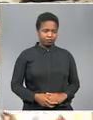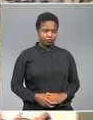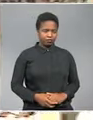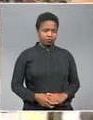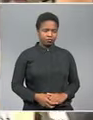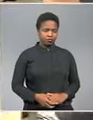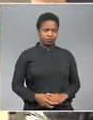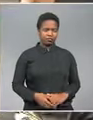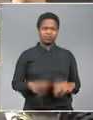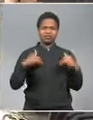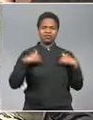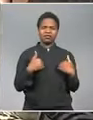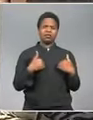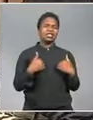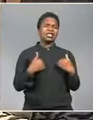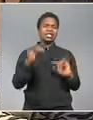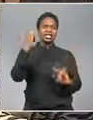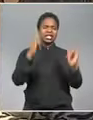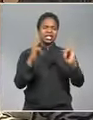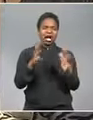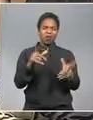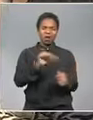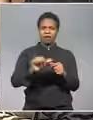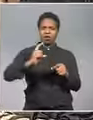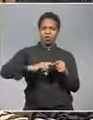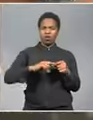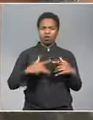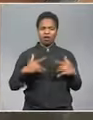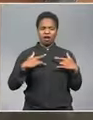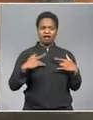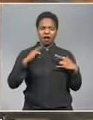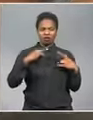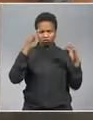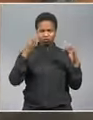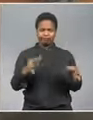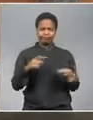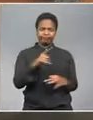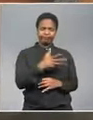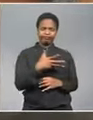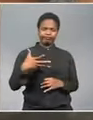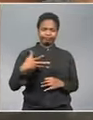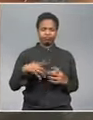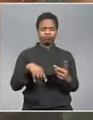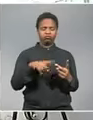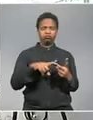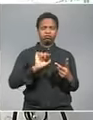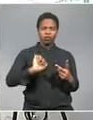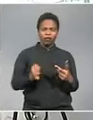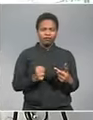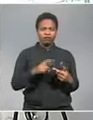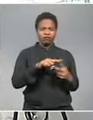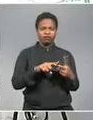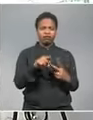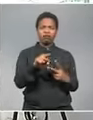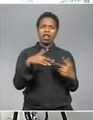Tired of city living and determined to get a better quality of life, Randall Marman and his wife Inika have looked into